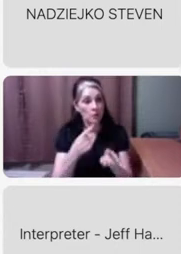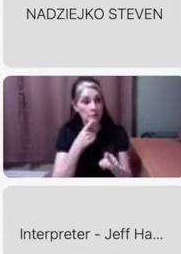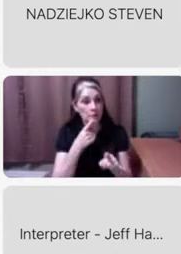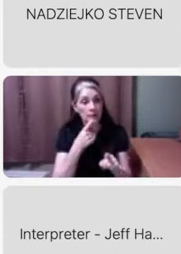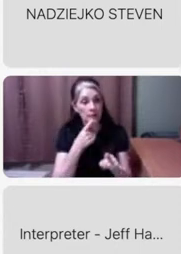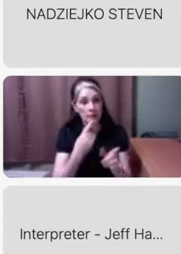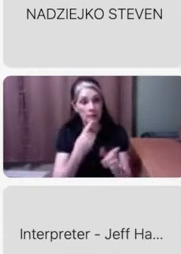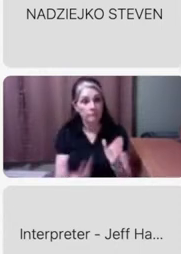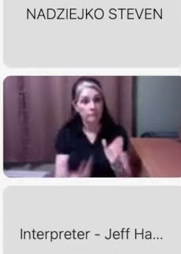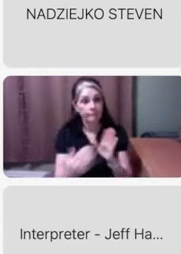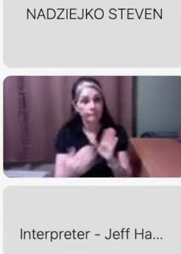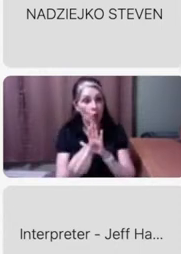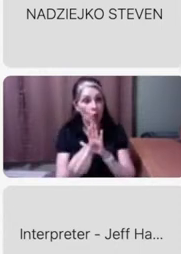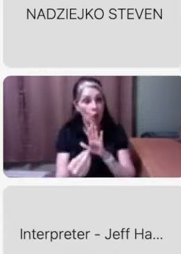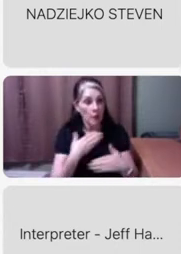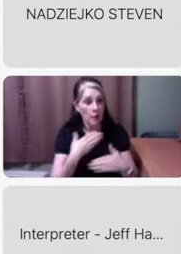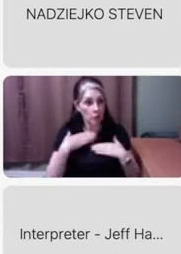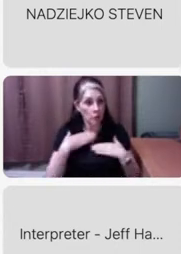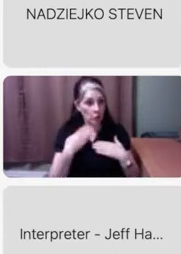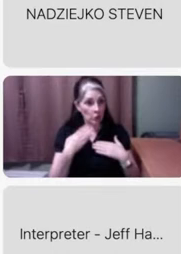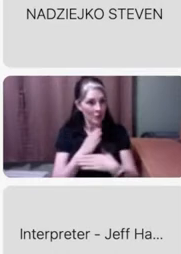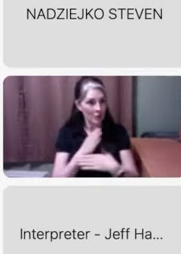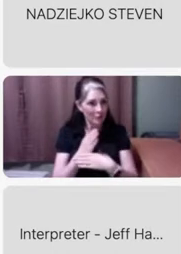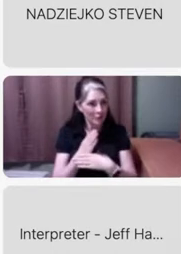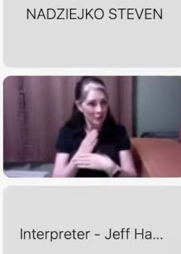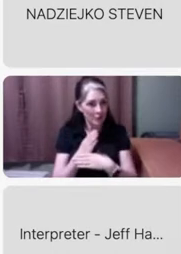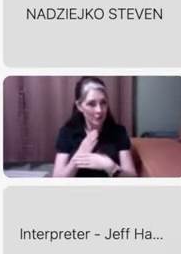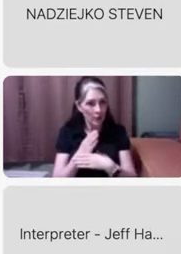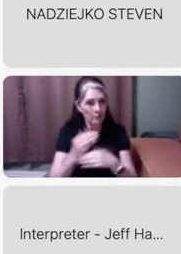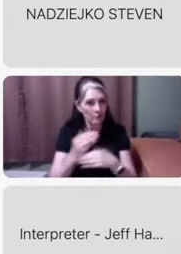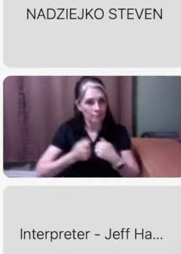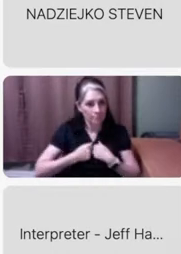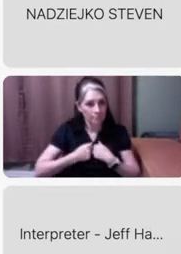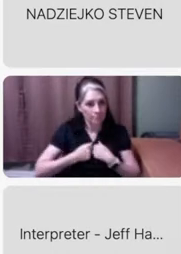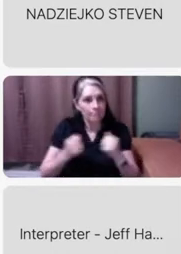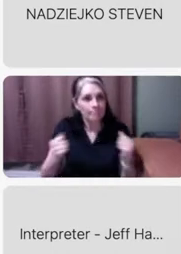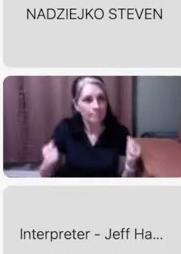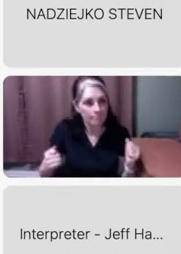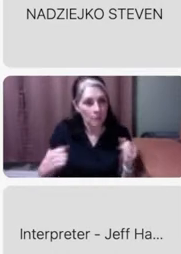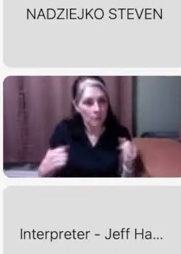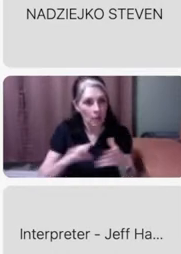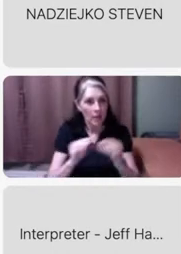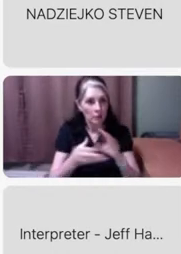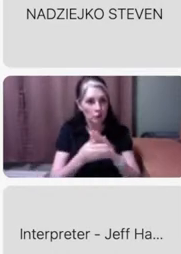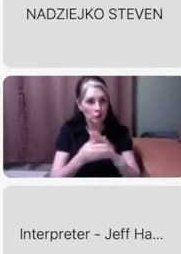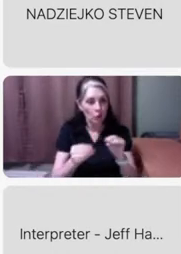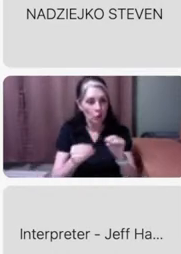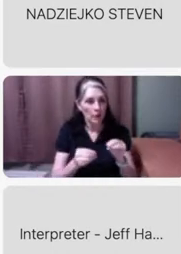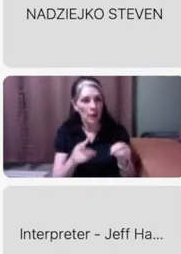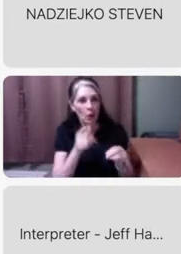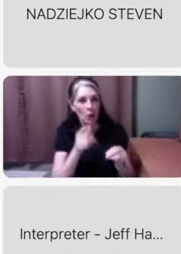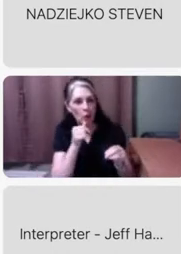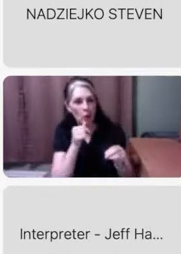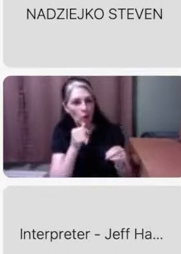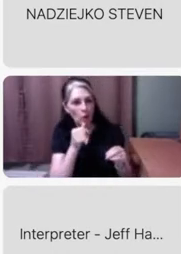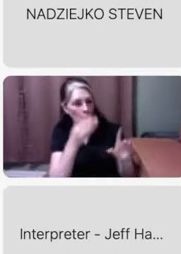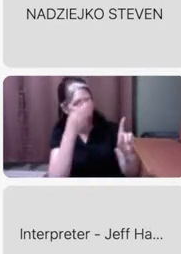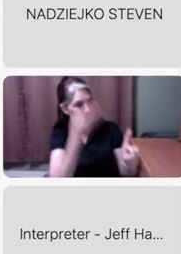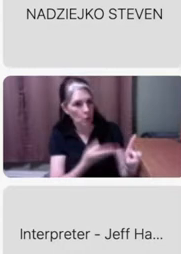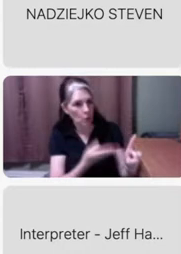you shared that vulnerability that story about the critic that motivated you